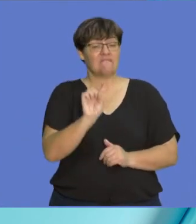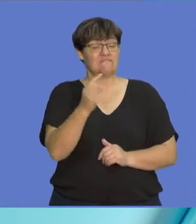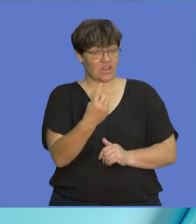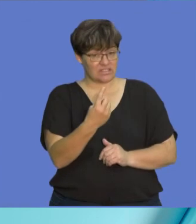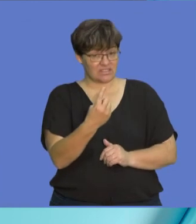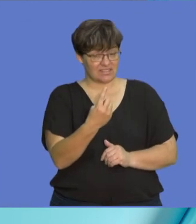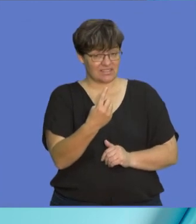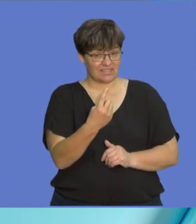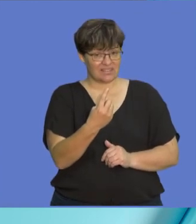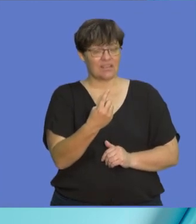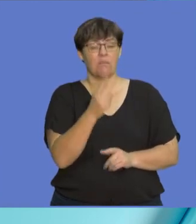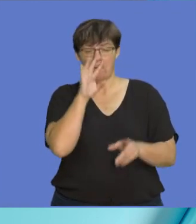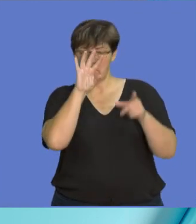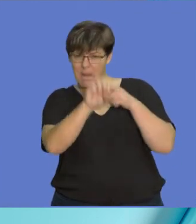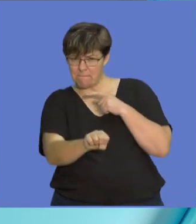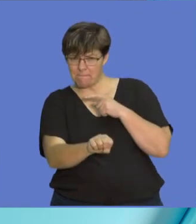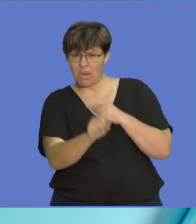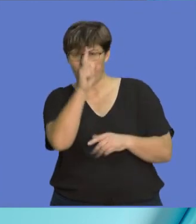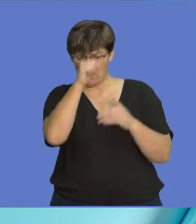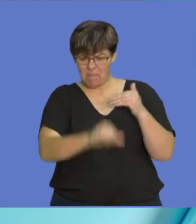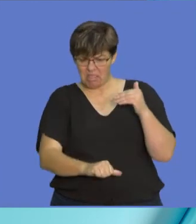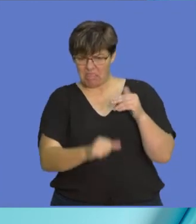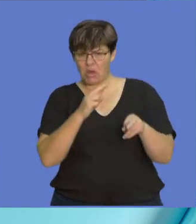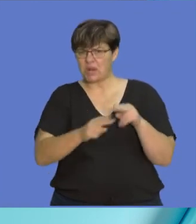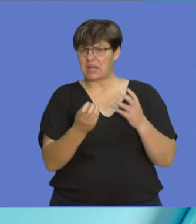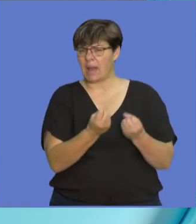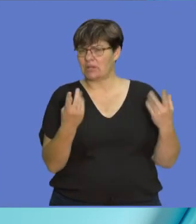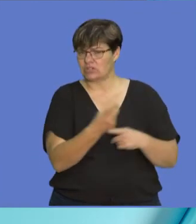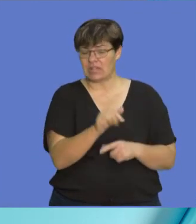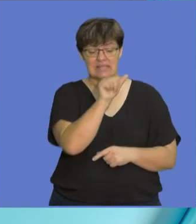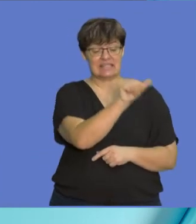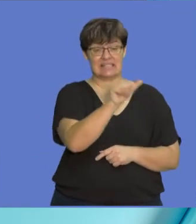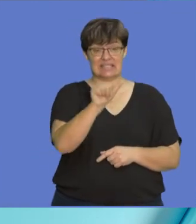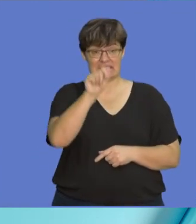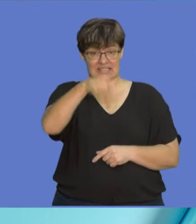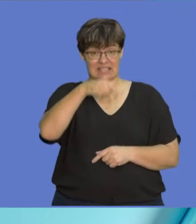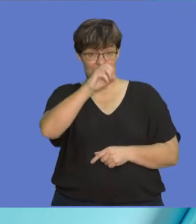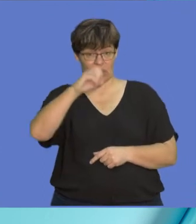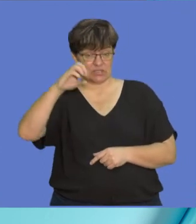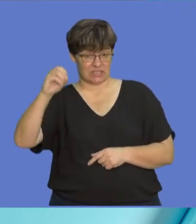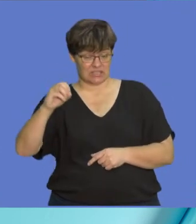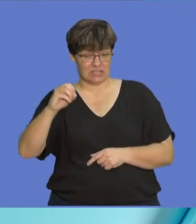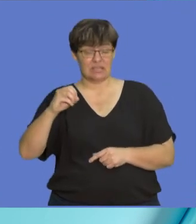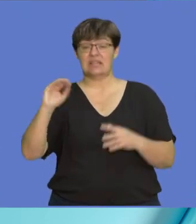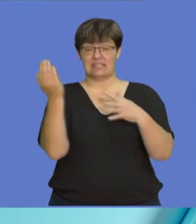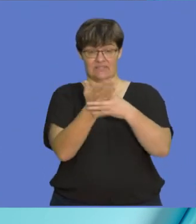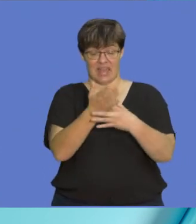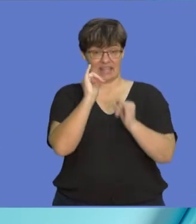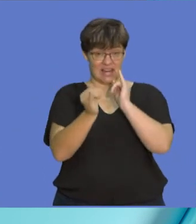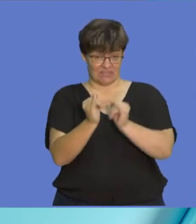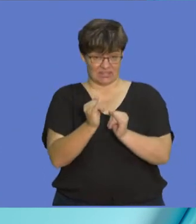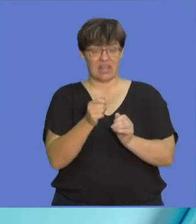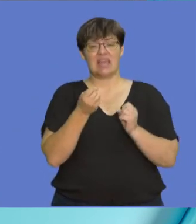first determine the 1 month's rental. So you took the 66,000 divided by 11 will give you